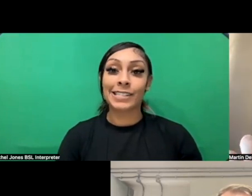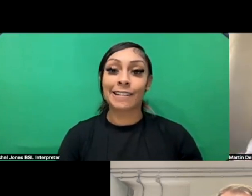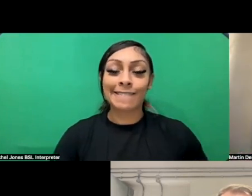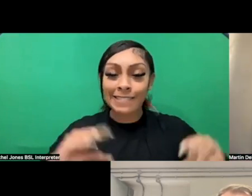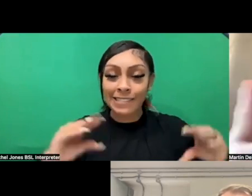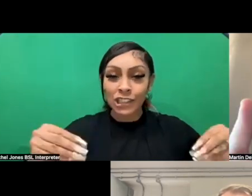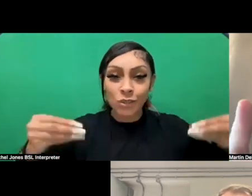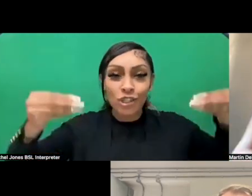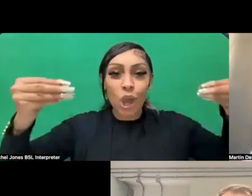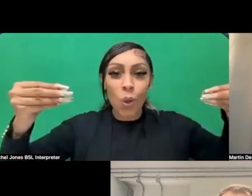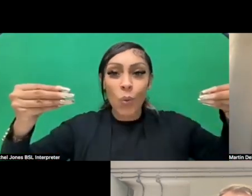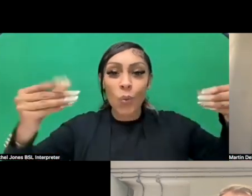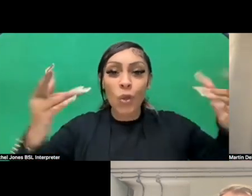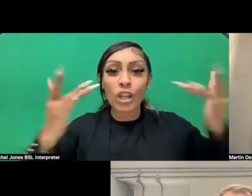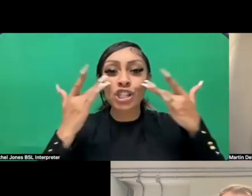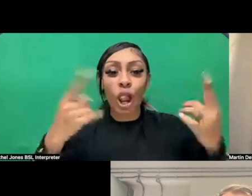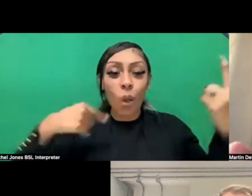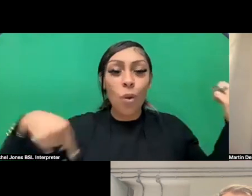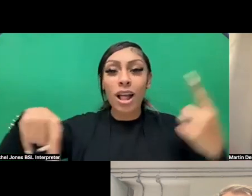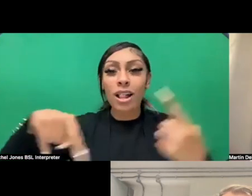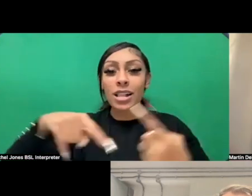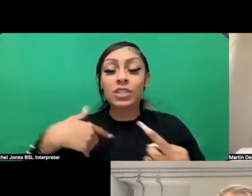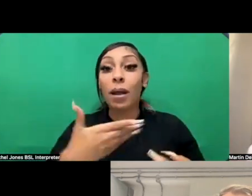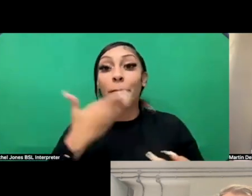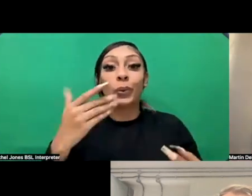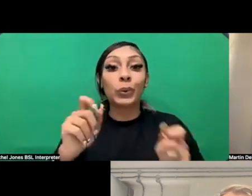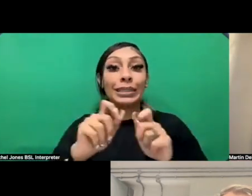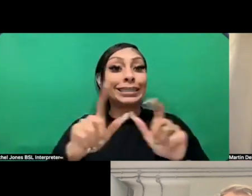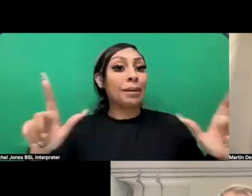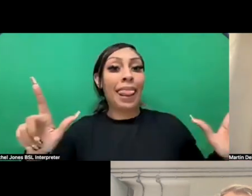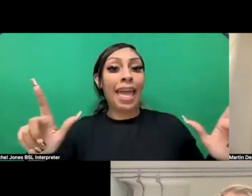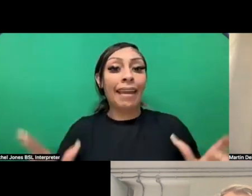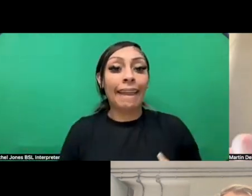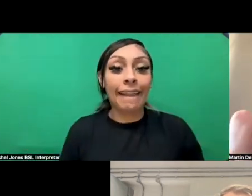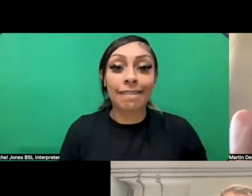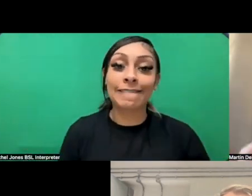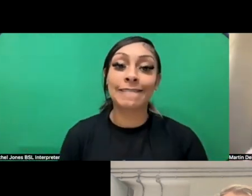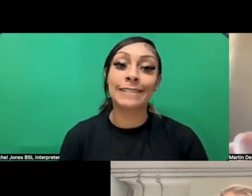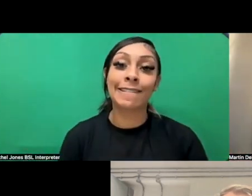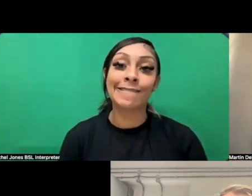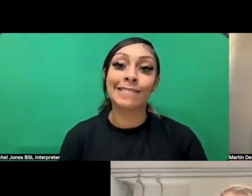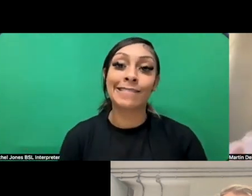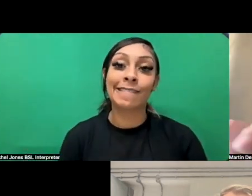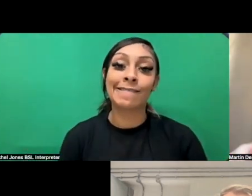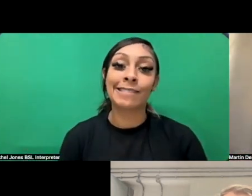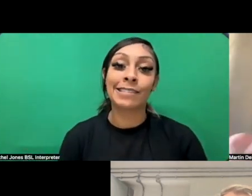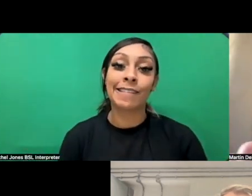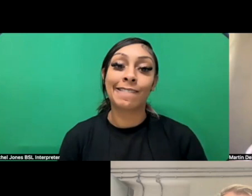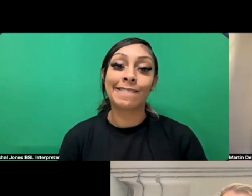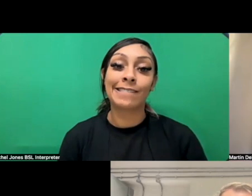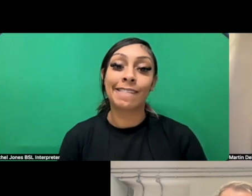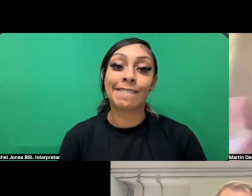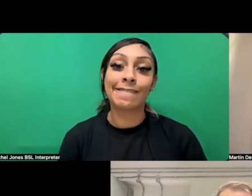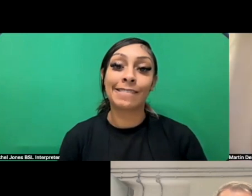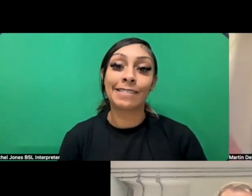us, because we don't have a display on the LinnStrument. So can you just demonstrate how you edit values, or how you